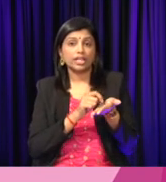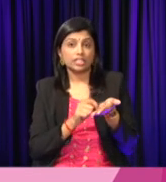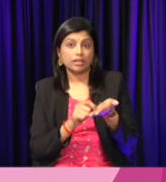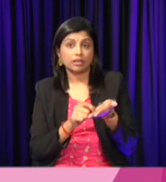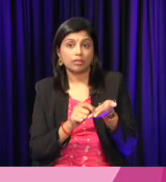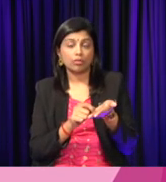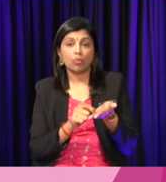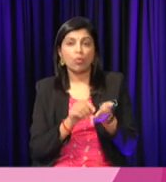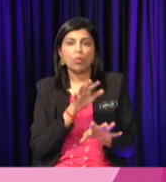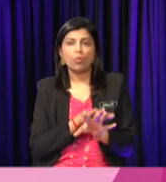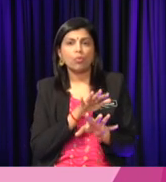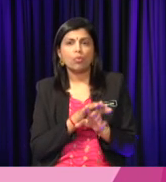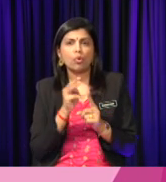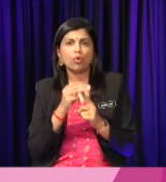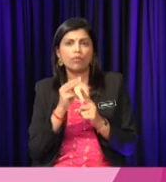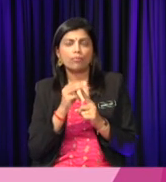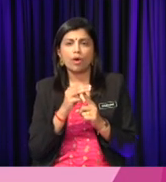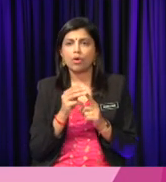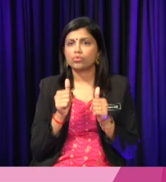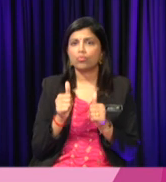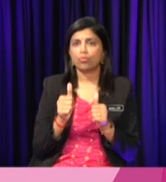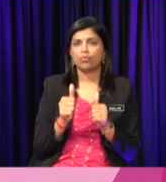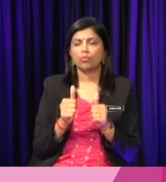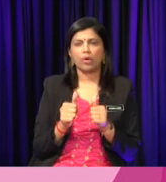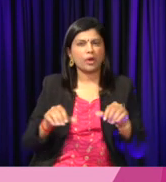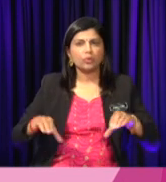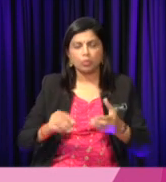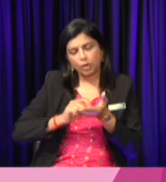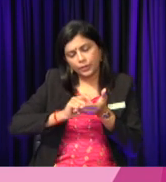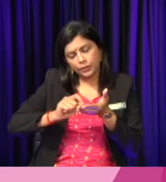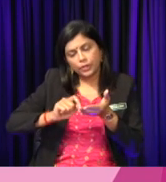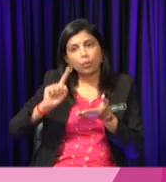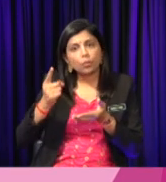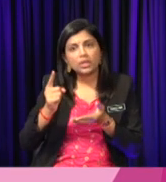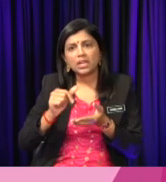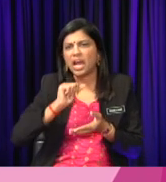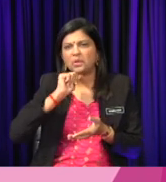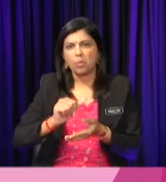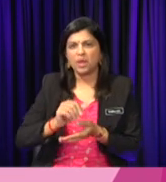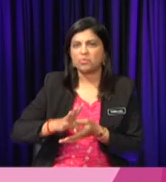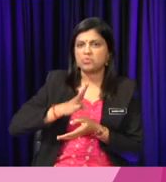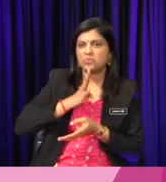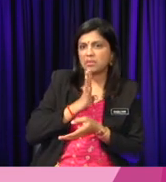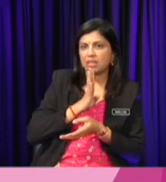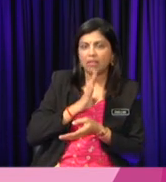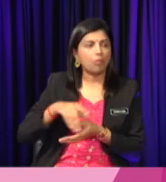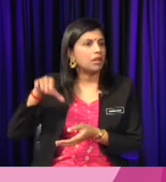60, which is true because you have three questions to answer, three essays to write. But we only take